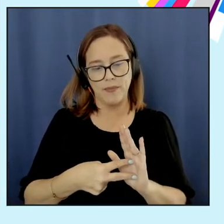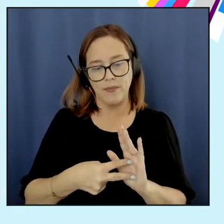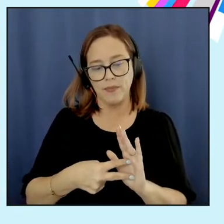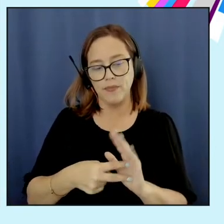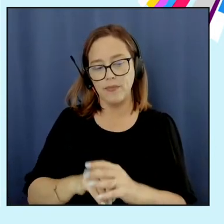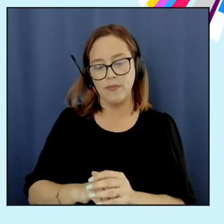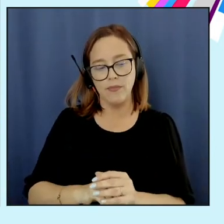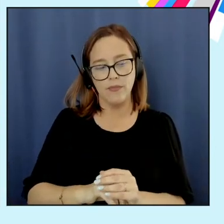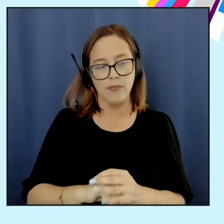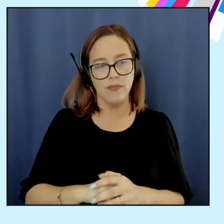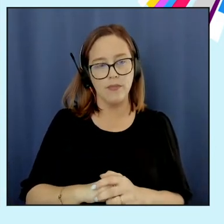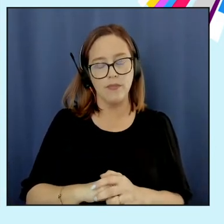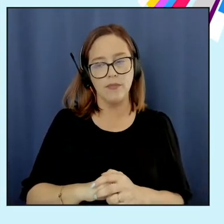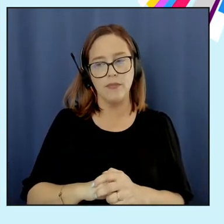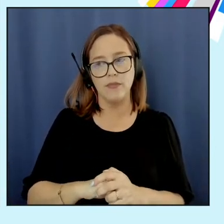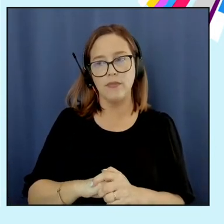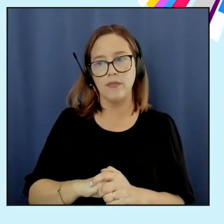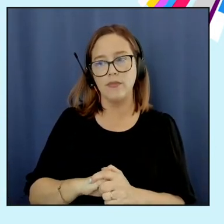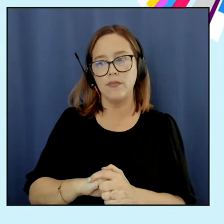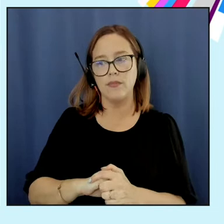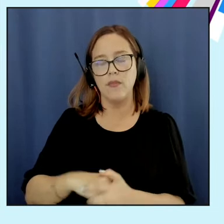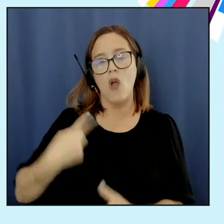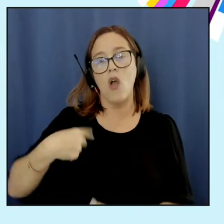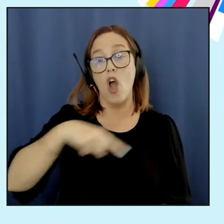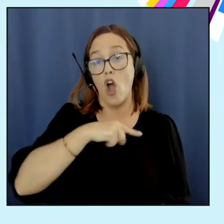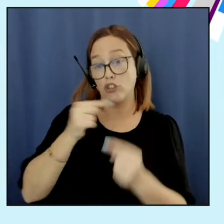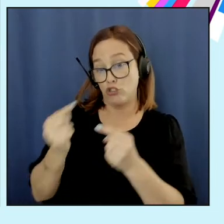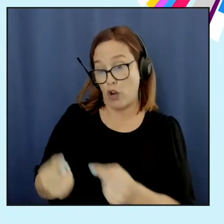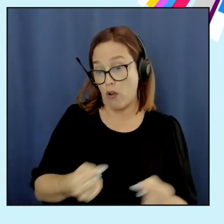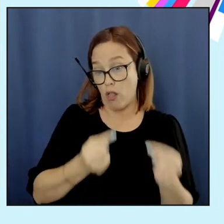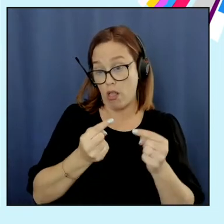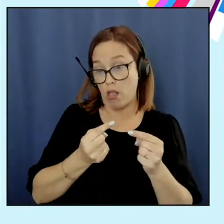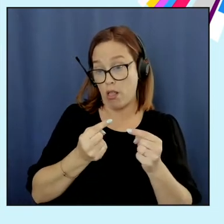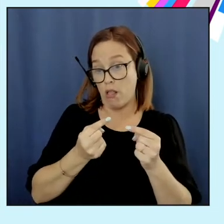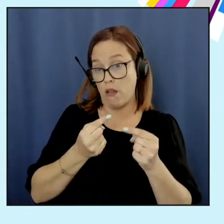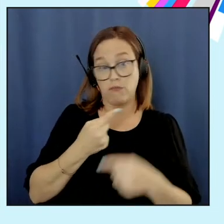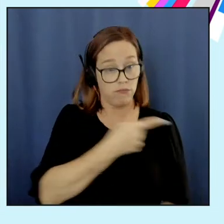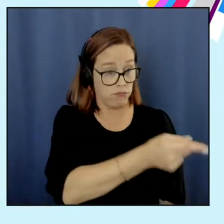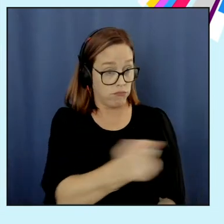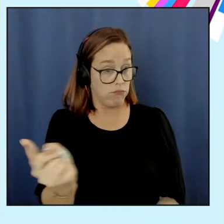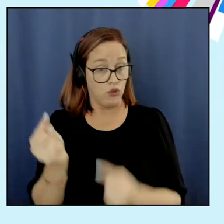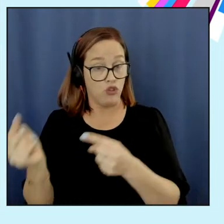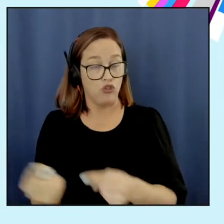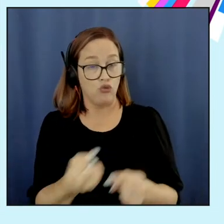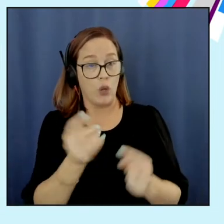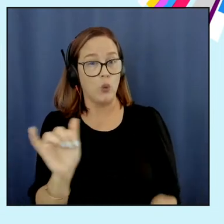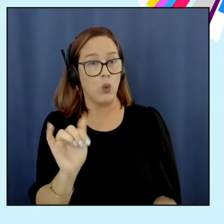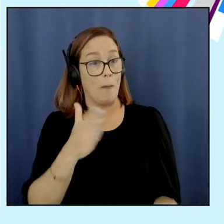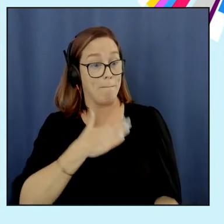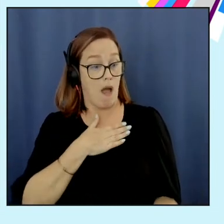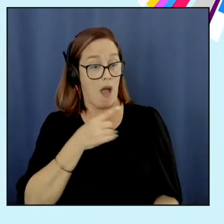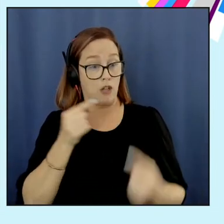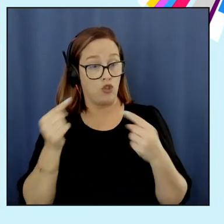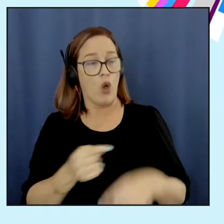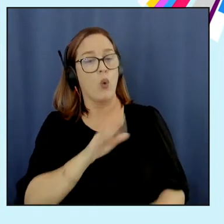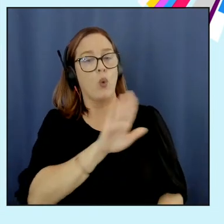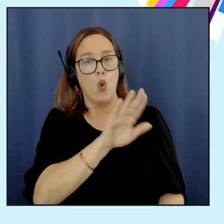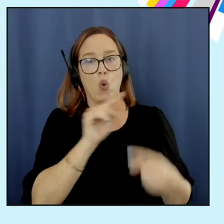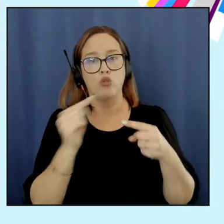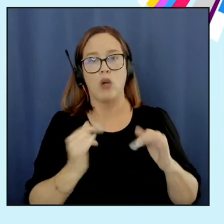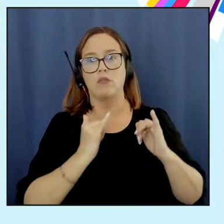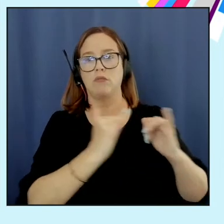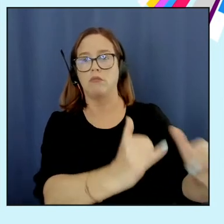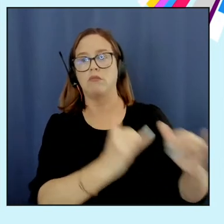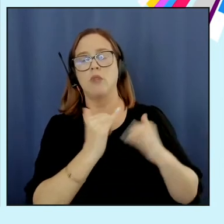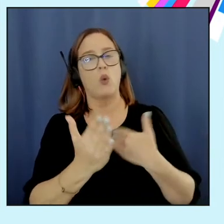our struggle is everybody else's struggle. My struggle is your struggle. No matter where I am